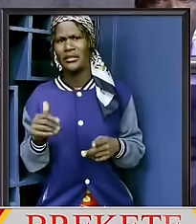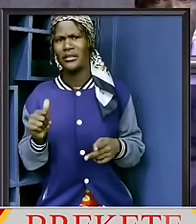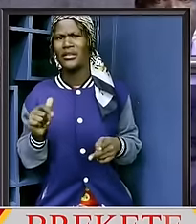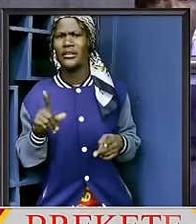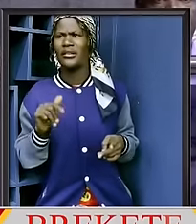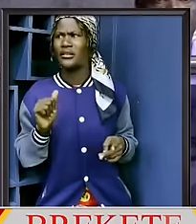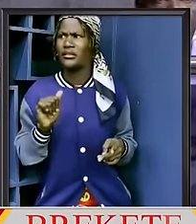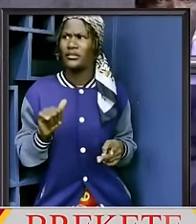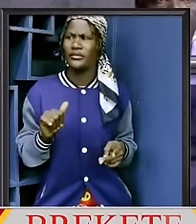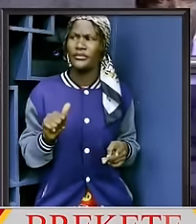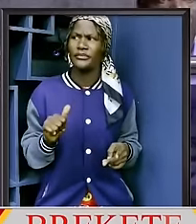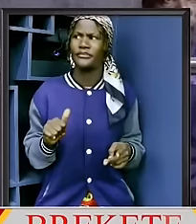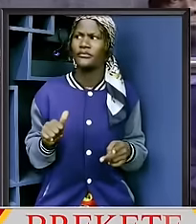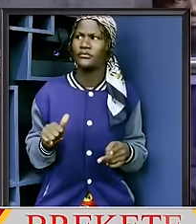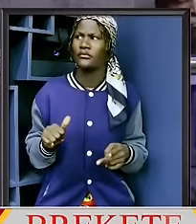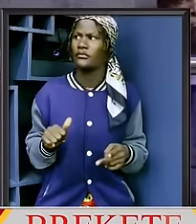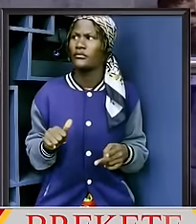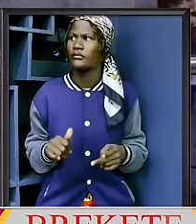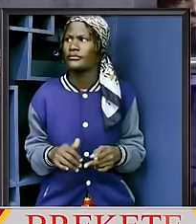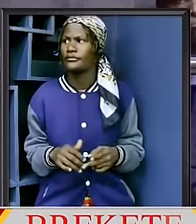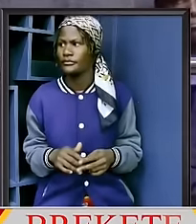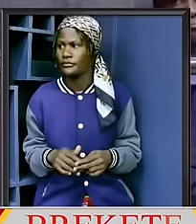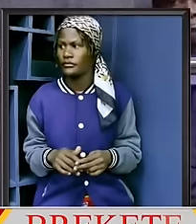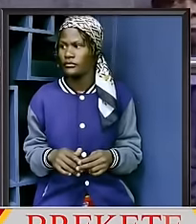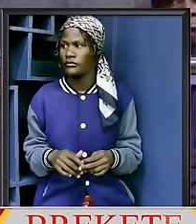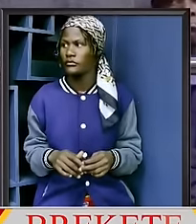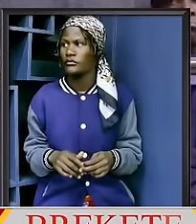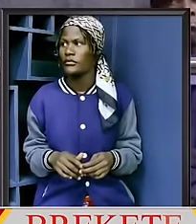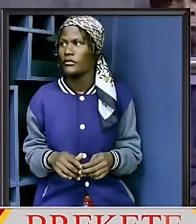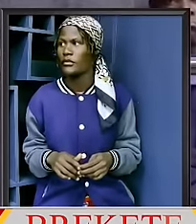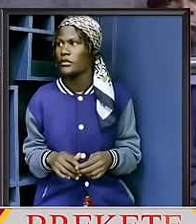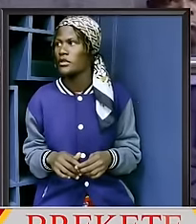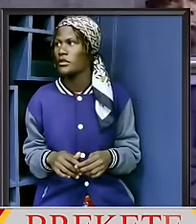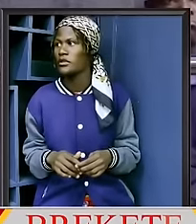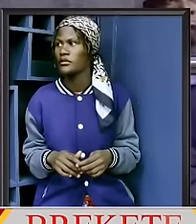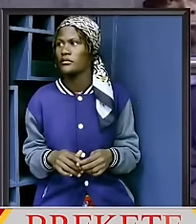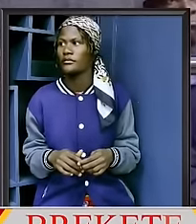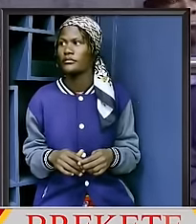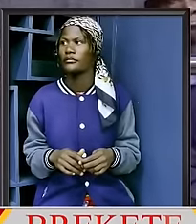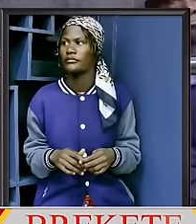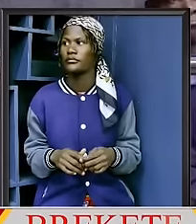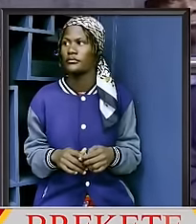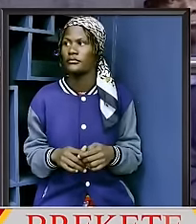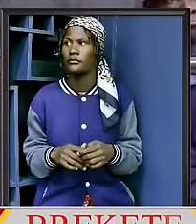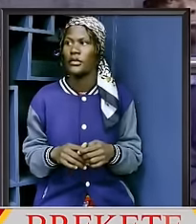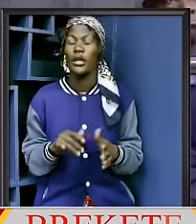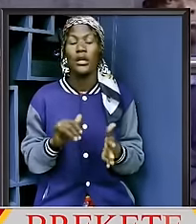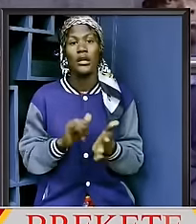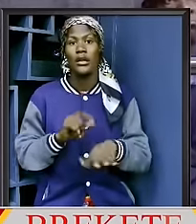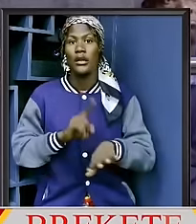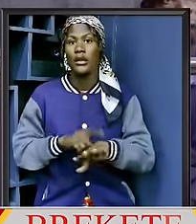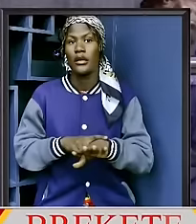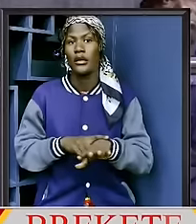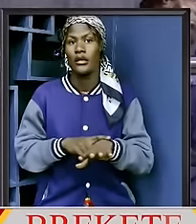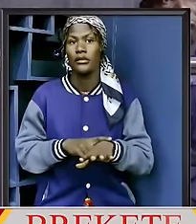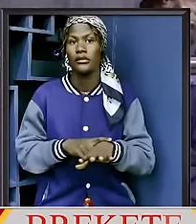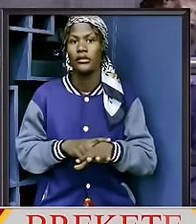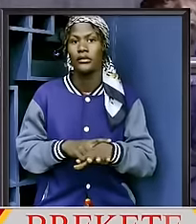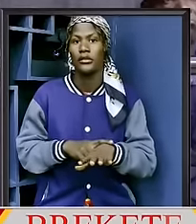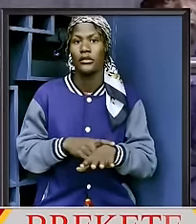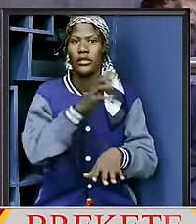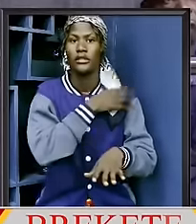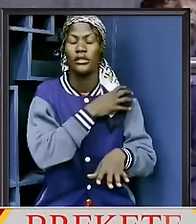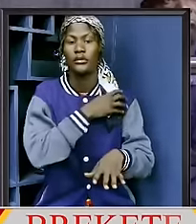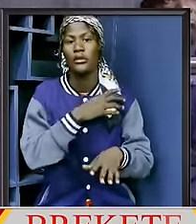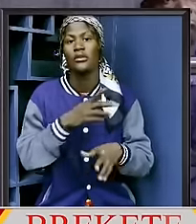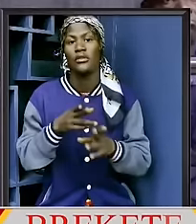POS that can write name. Write your name that you are the sender. So by the time the chairman will receive it,